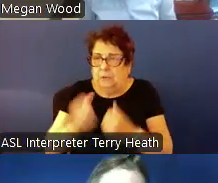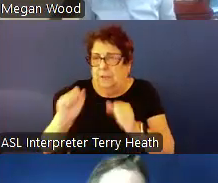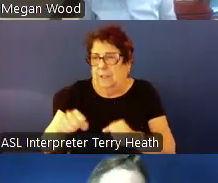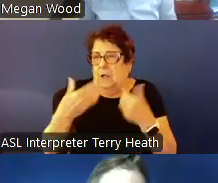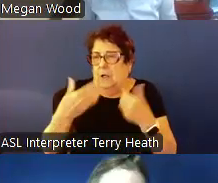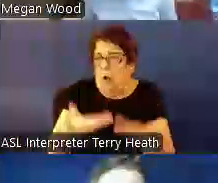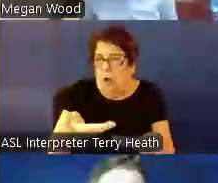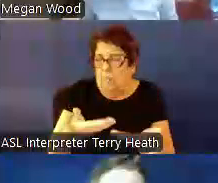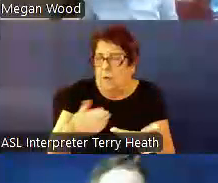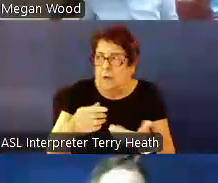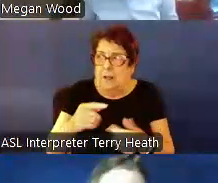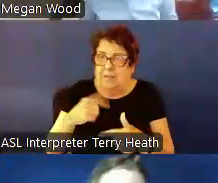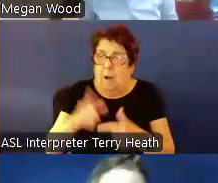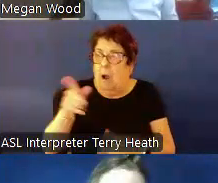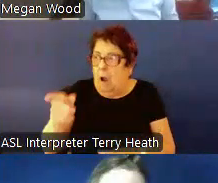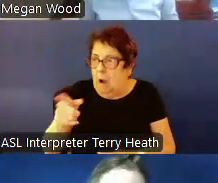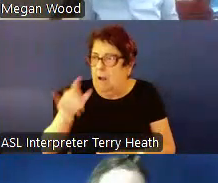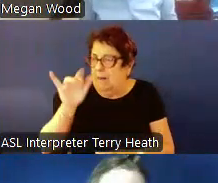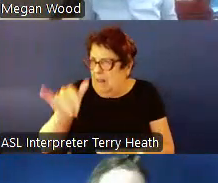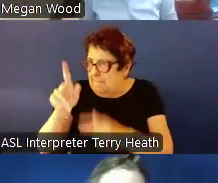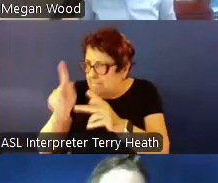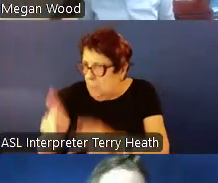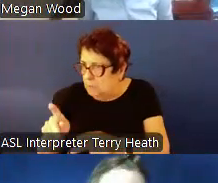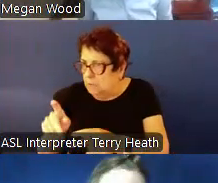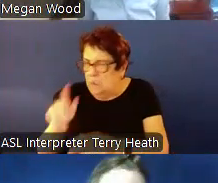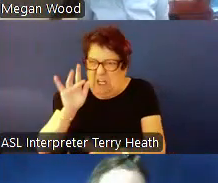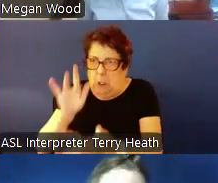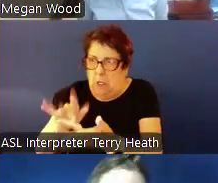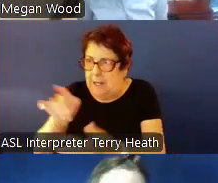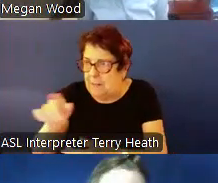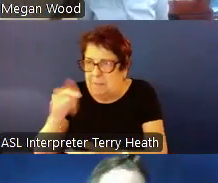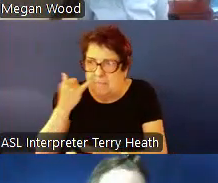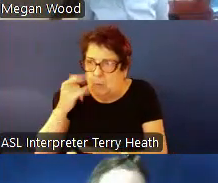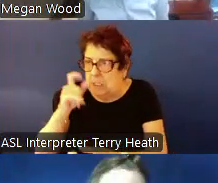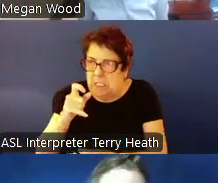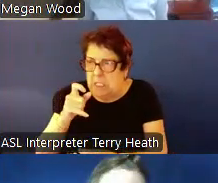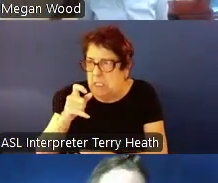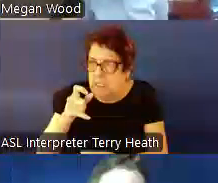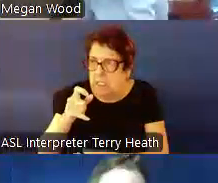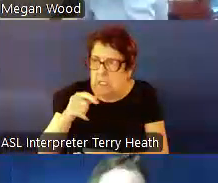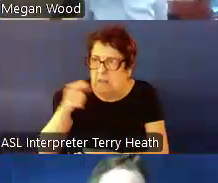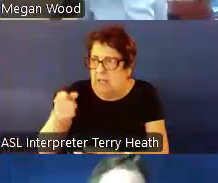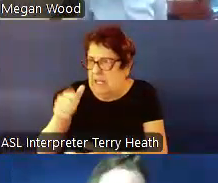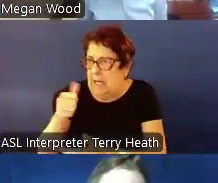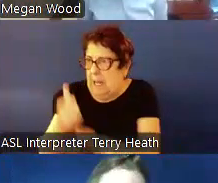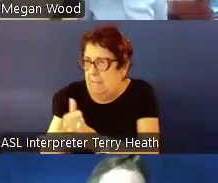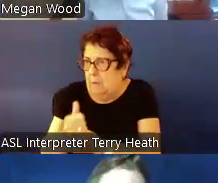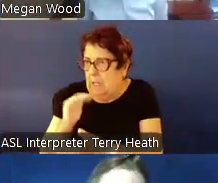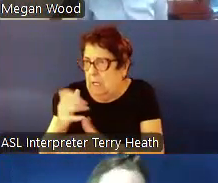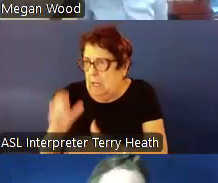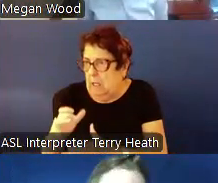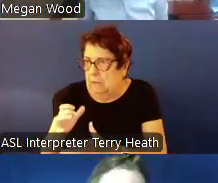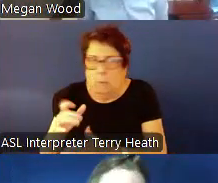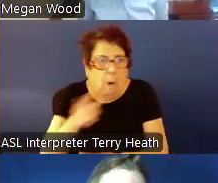people that we can contact in that agency when we have a client that we think they may be able to fulfill those needs.